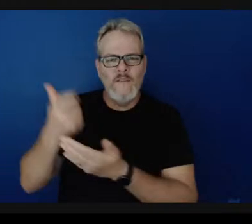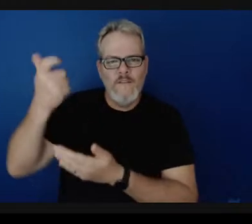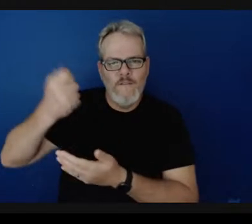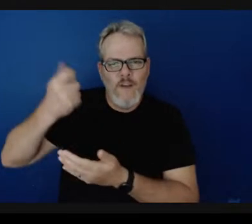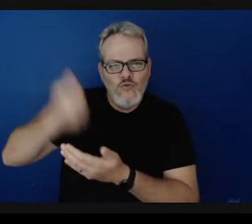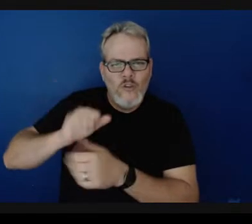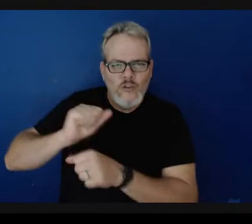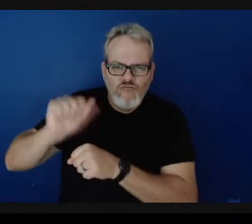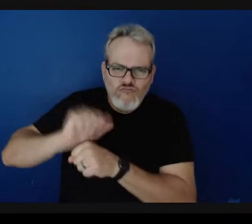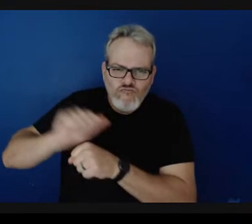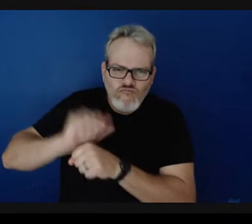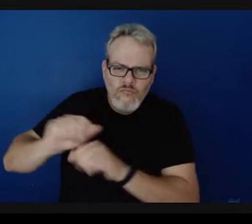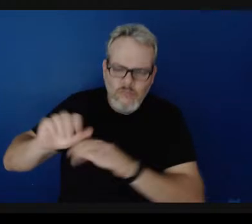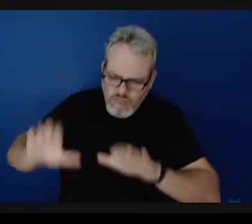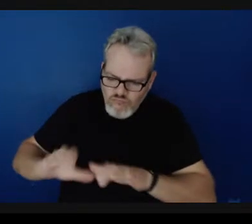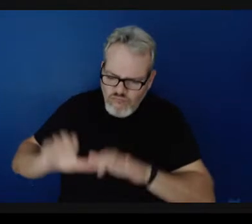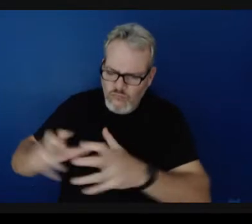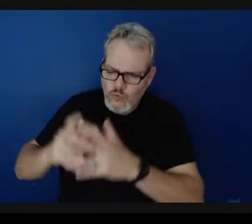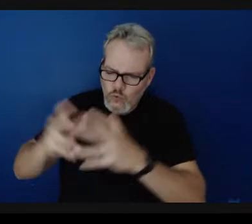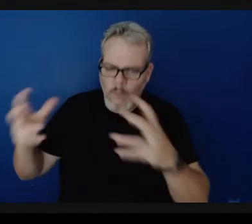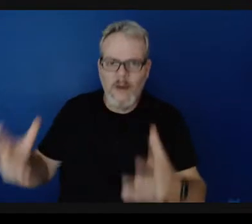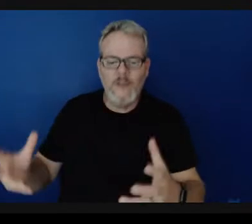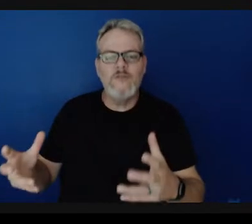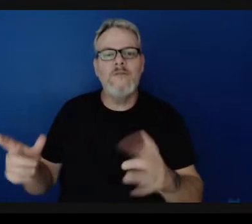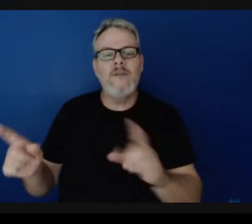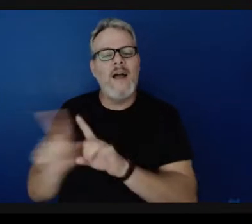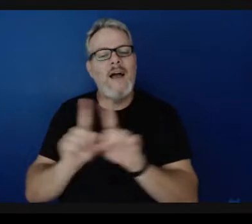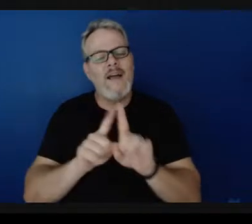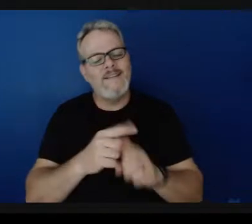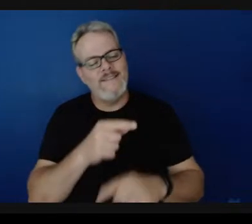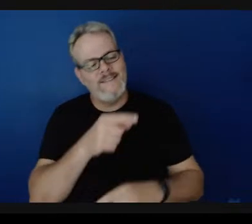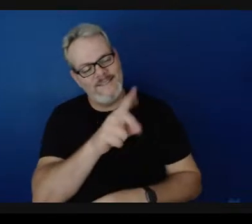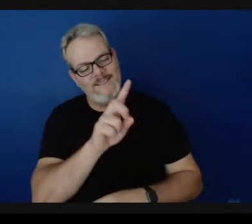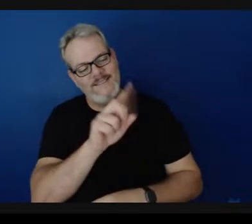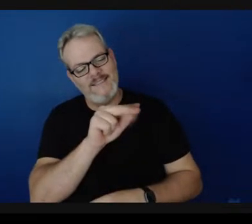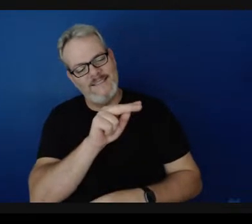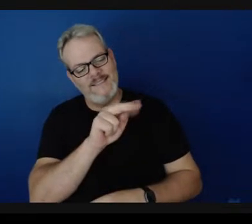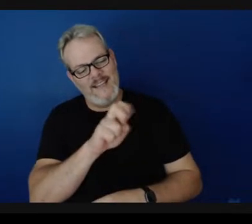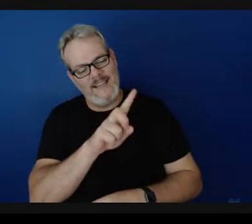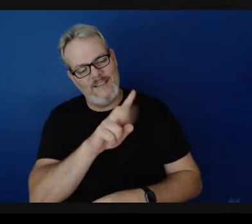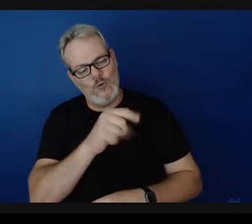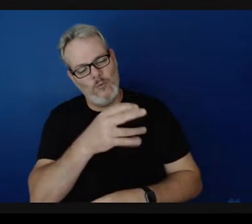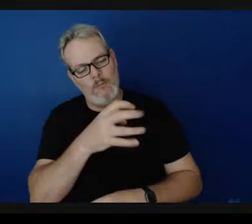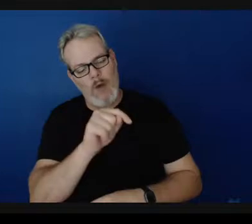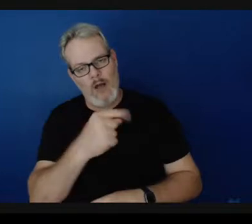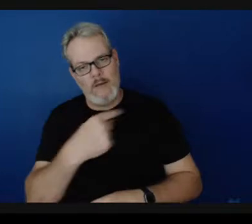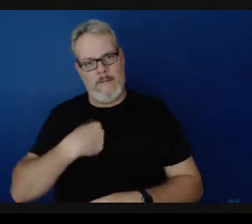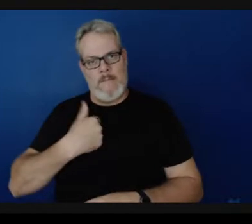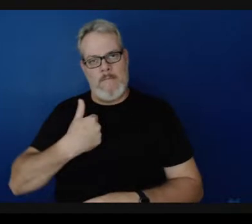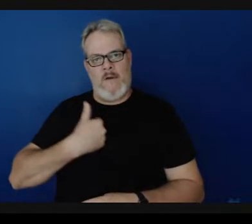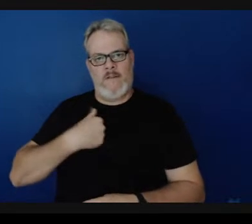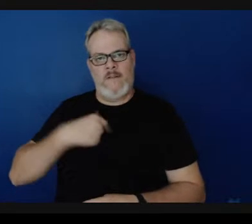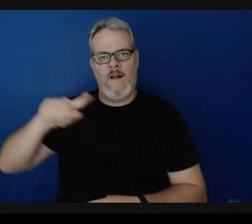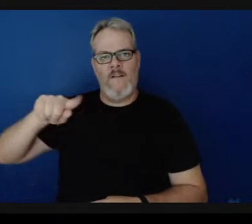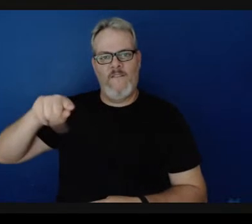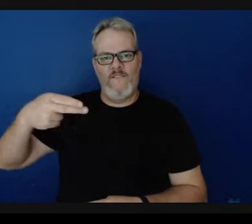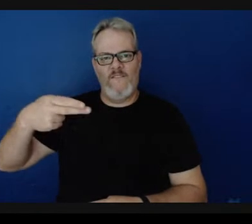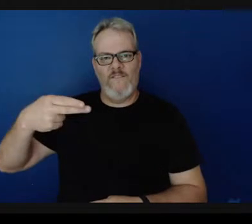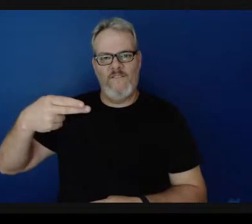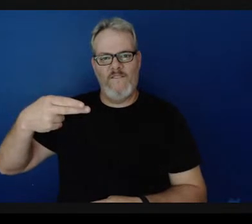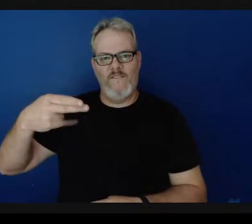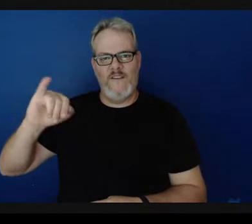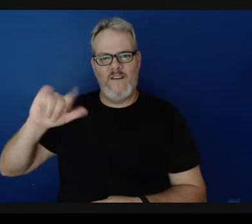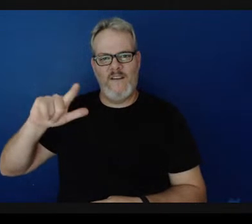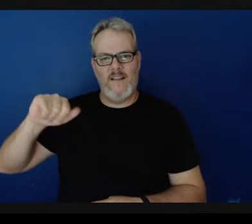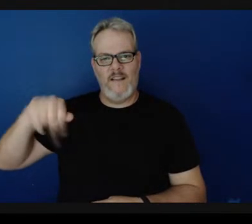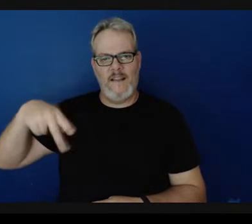here. And as always, Dane DuPont and myself, Philip Ong. So